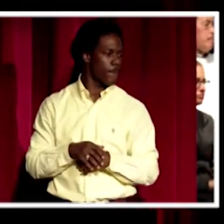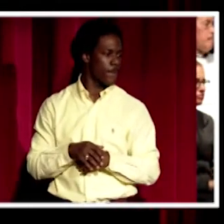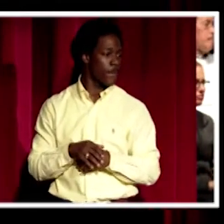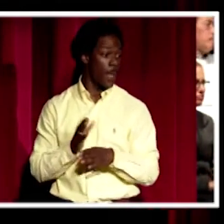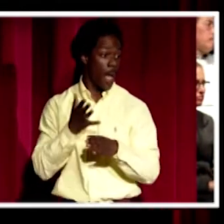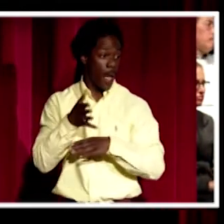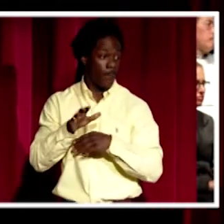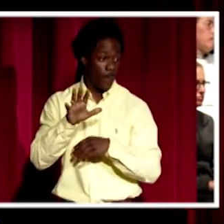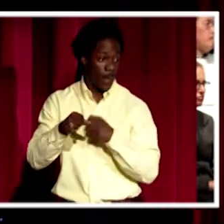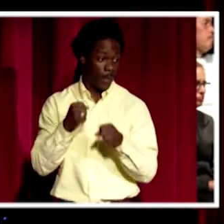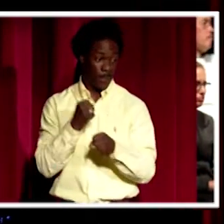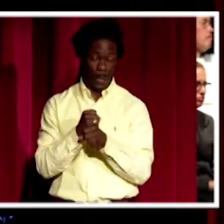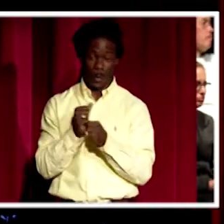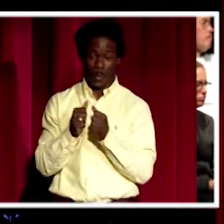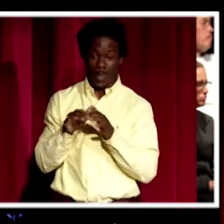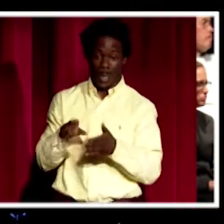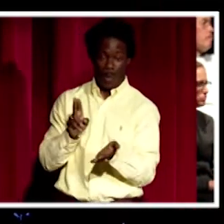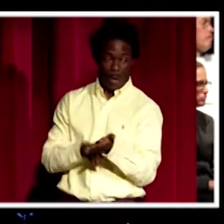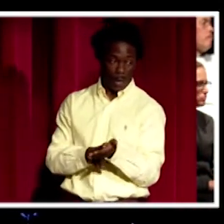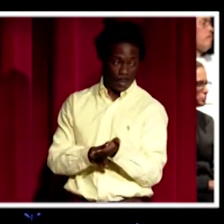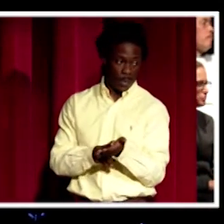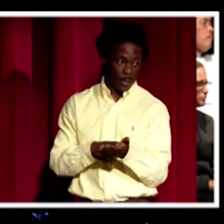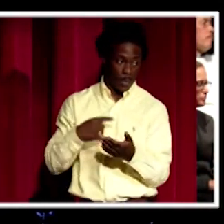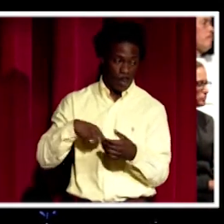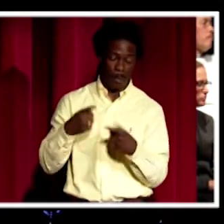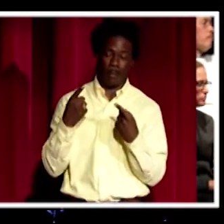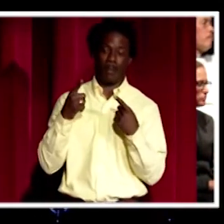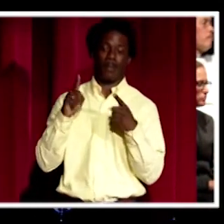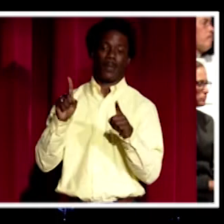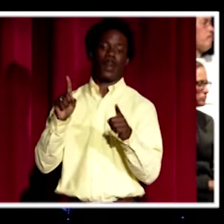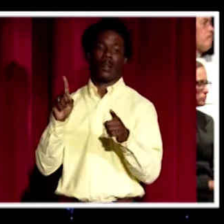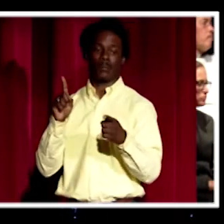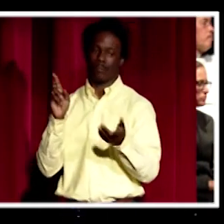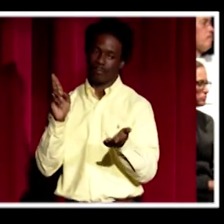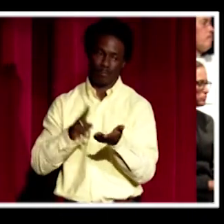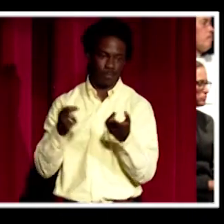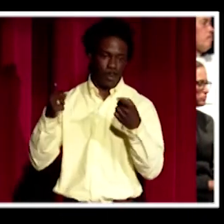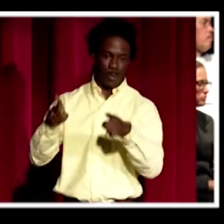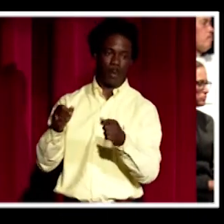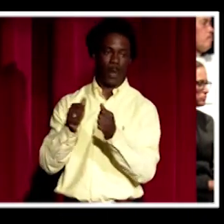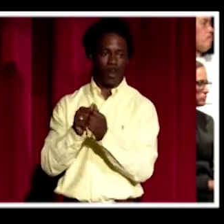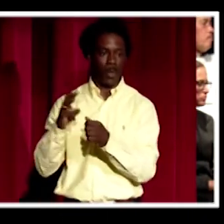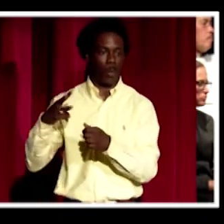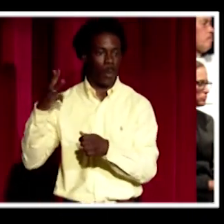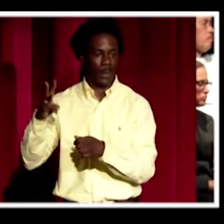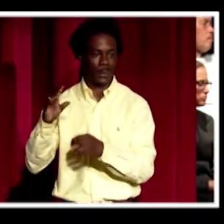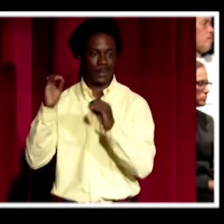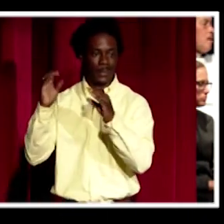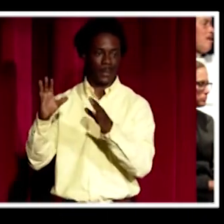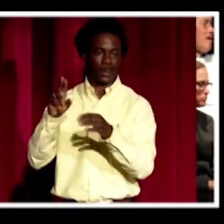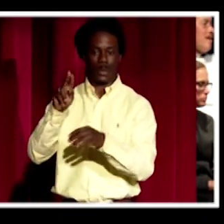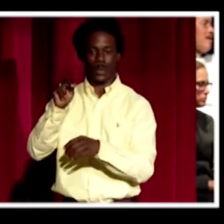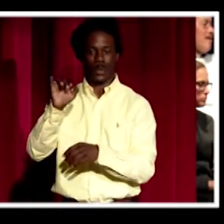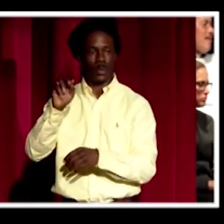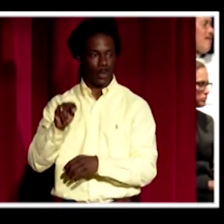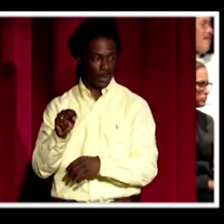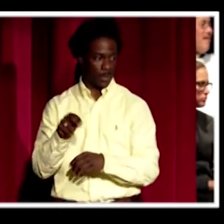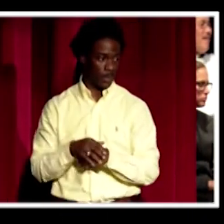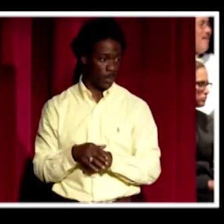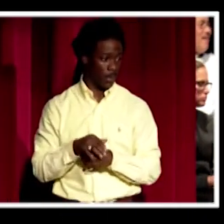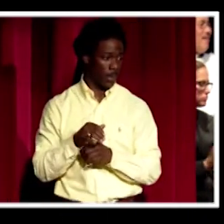And after 5 years with no contract, we finally reached an agreement with the Washington Teachers Union that significantly